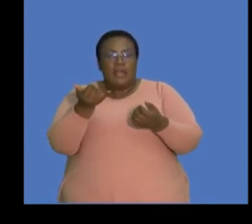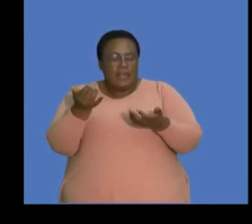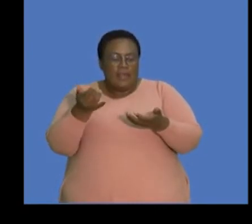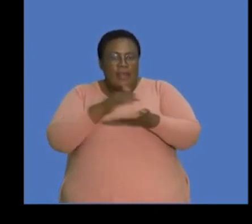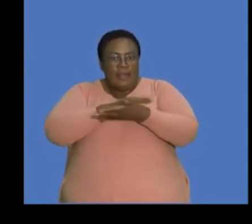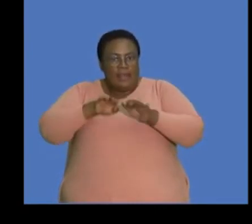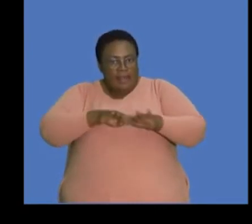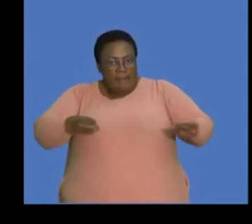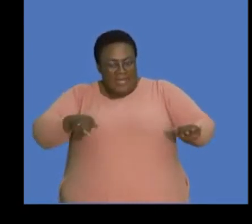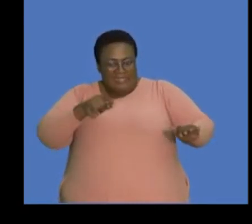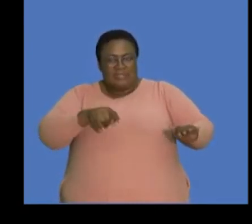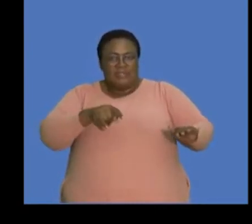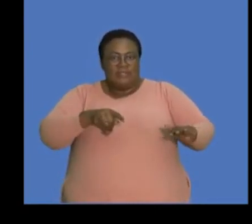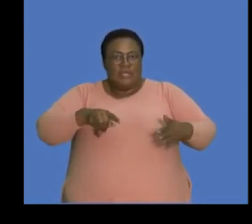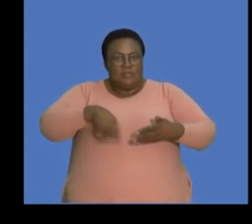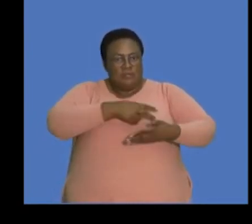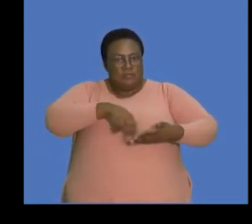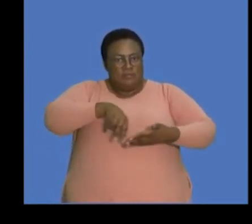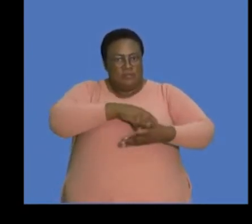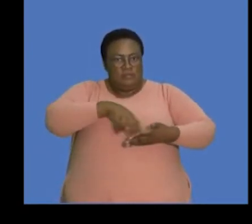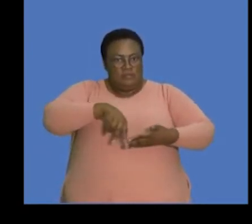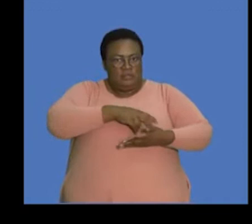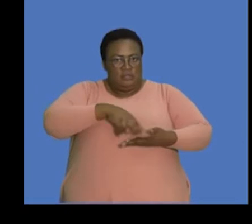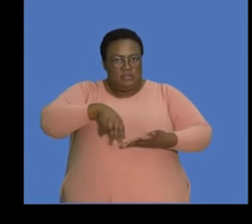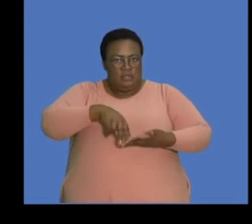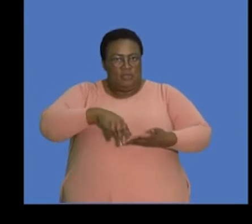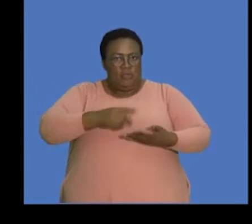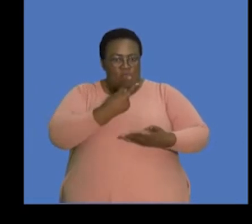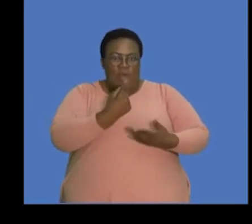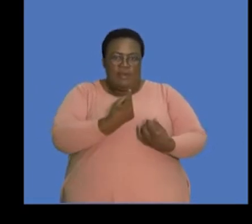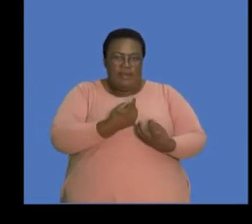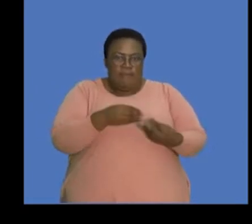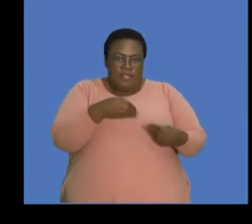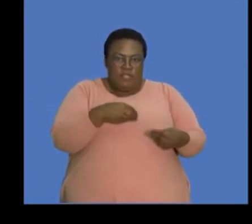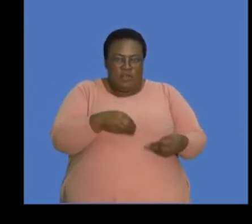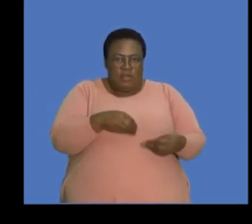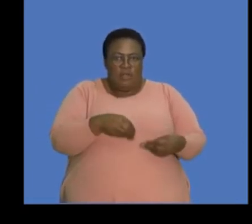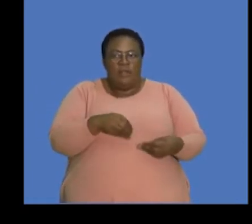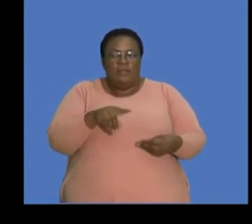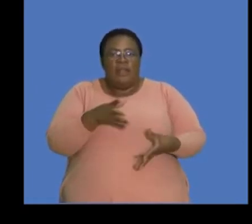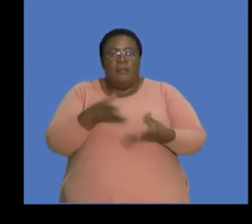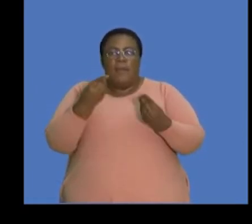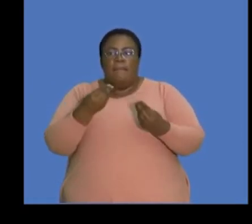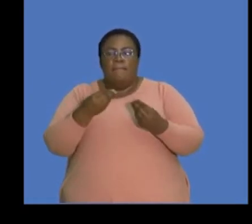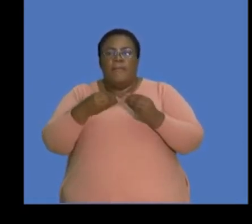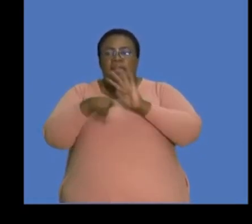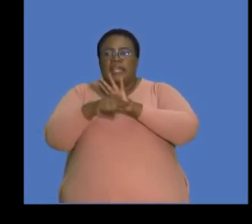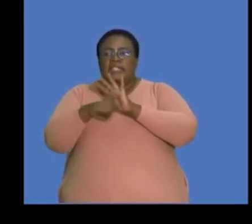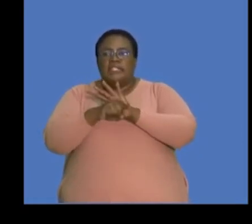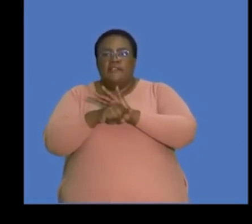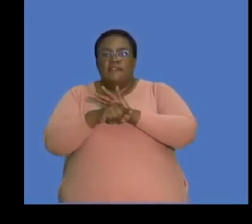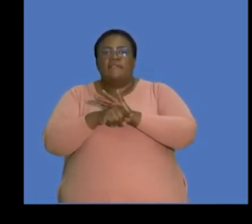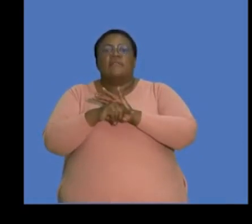through friction. That was a physical process. Charge was transferred from one material to the next. The one that acquired the